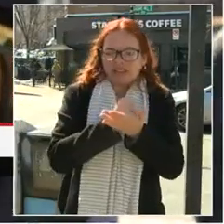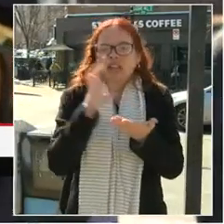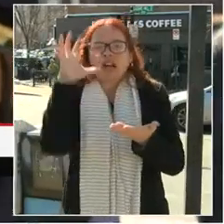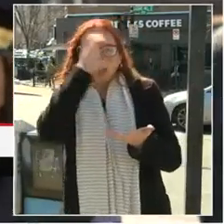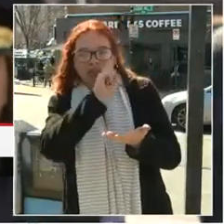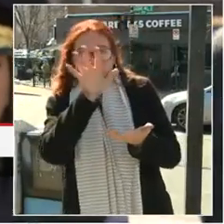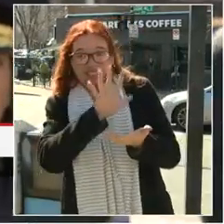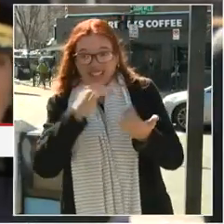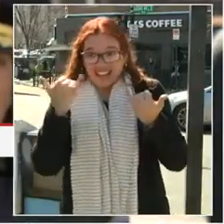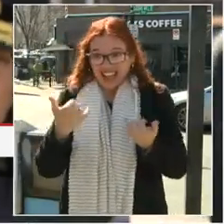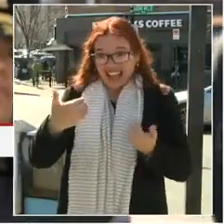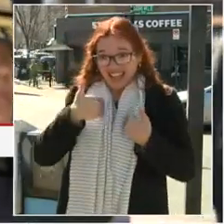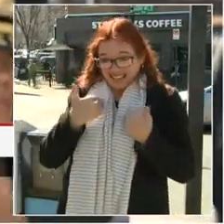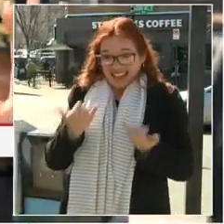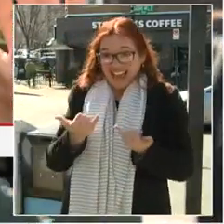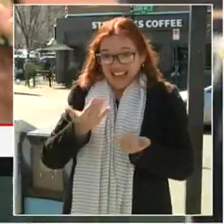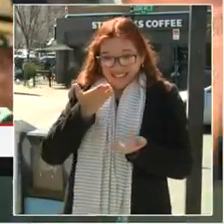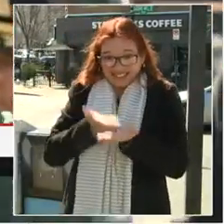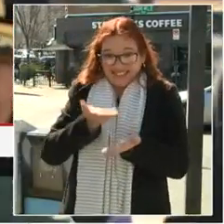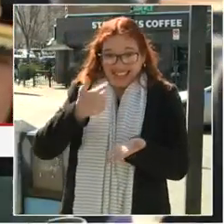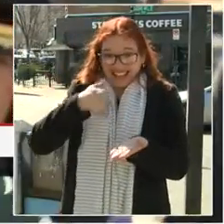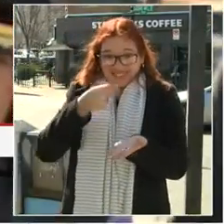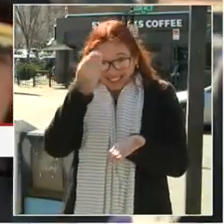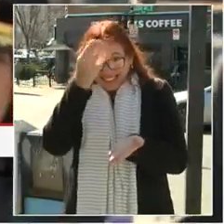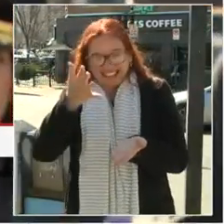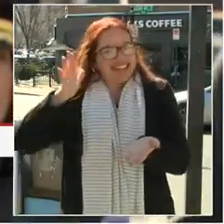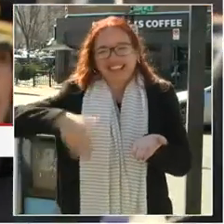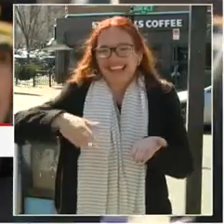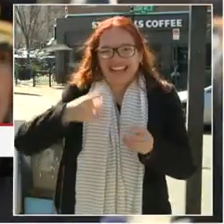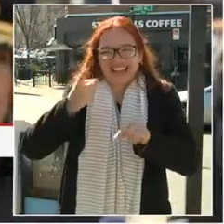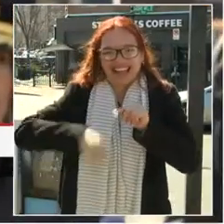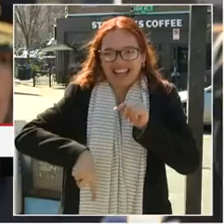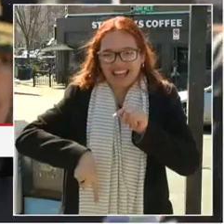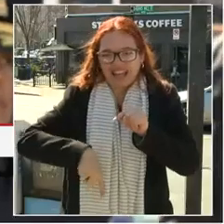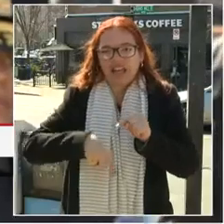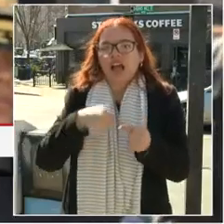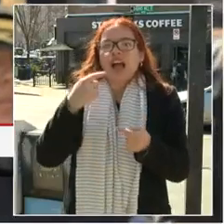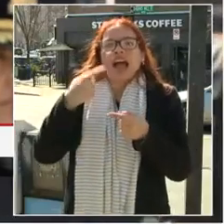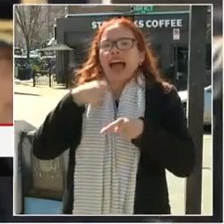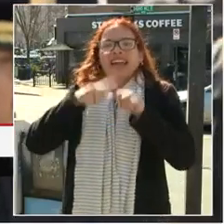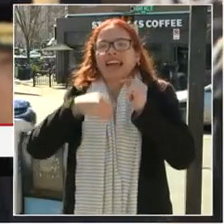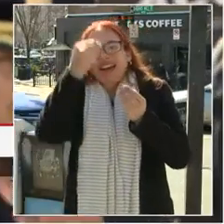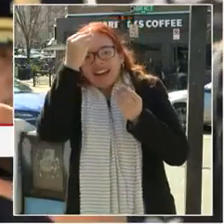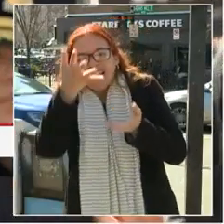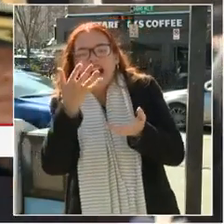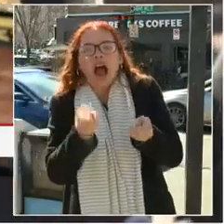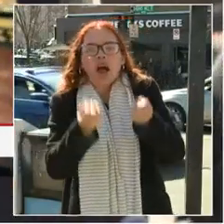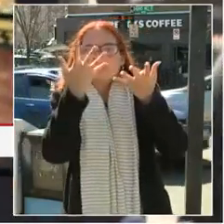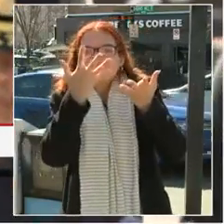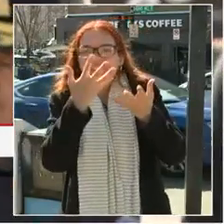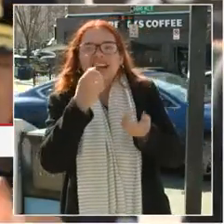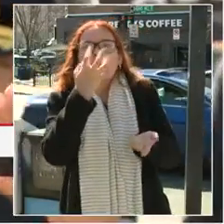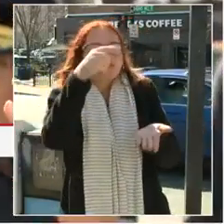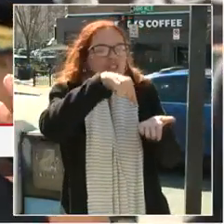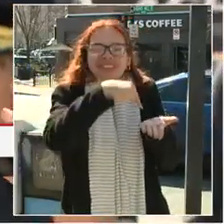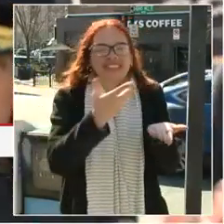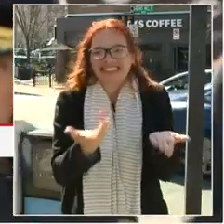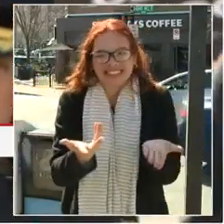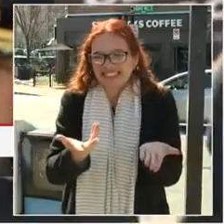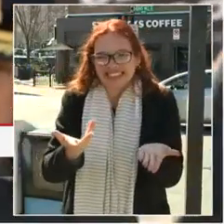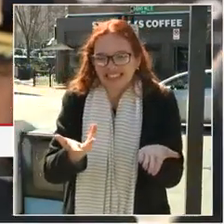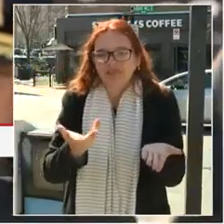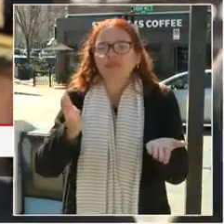to say how much revenue we have. The council doesn't get to say how much revenue we have. Our law says that